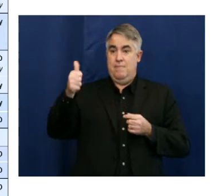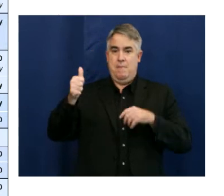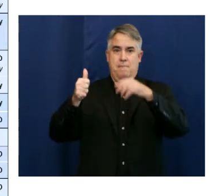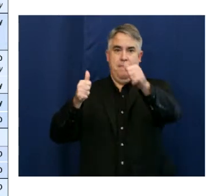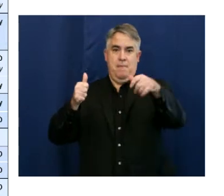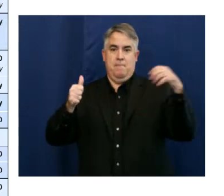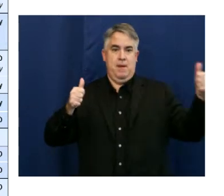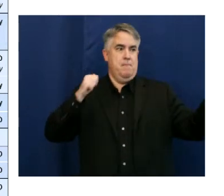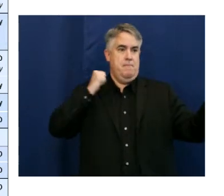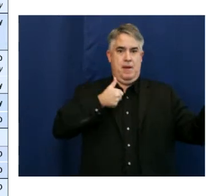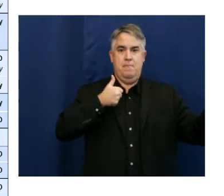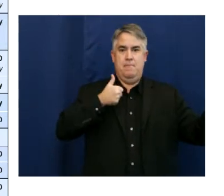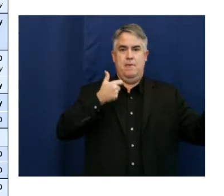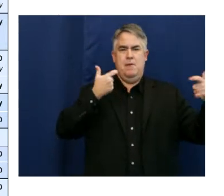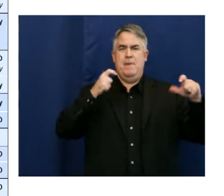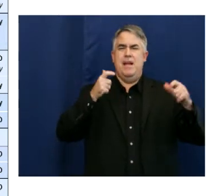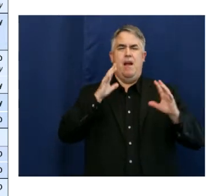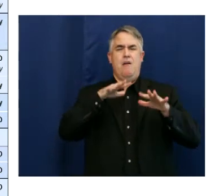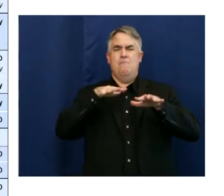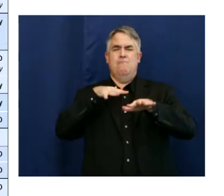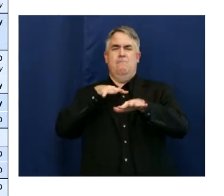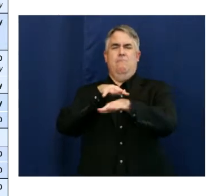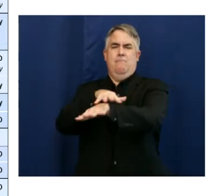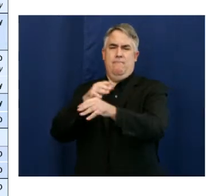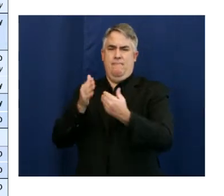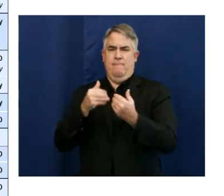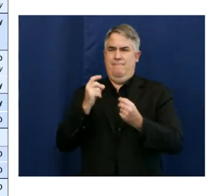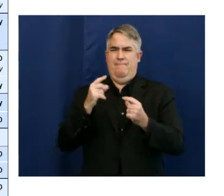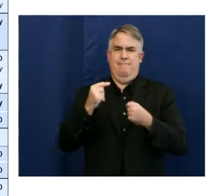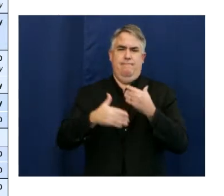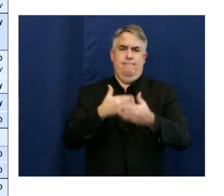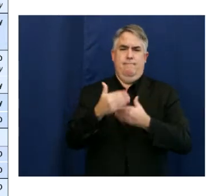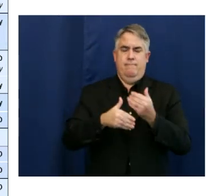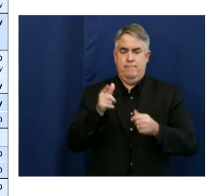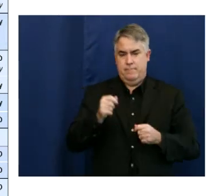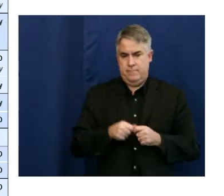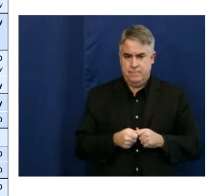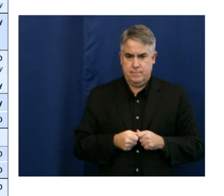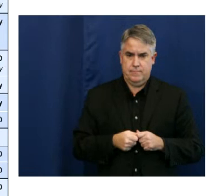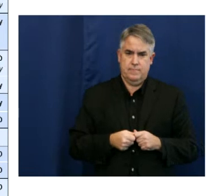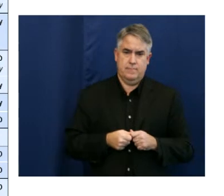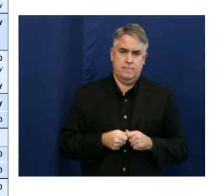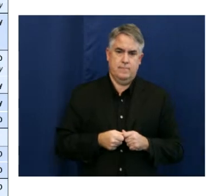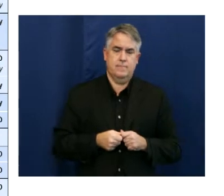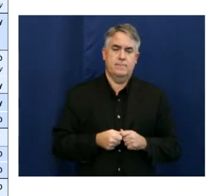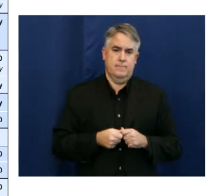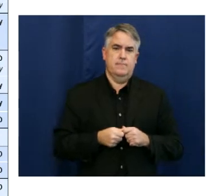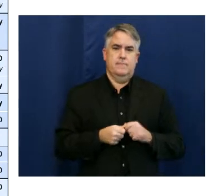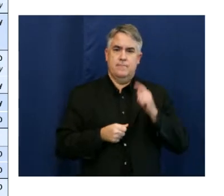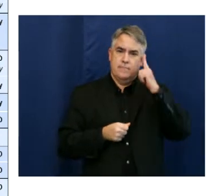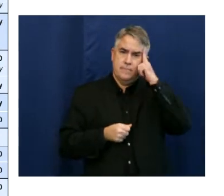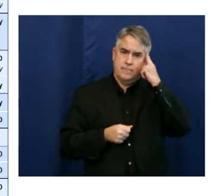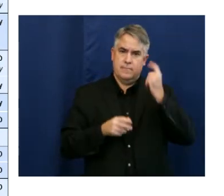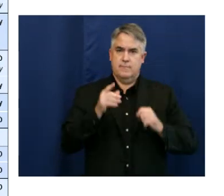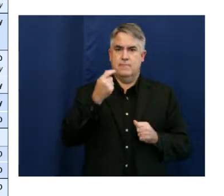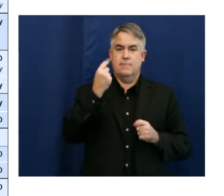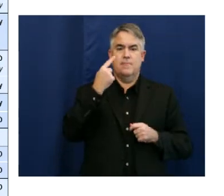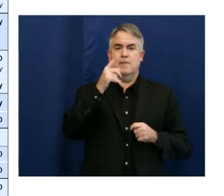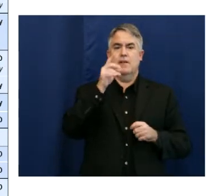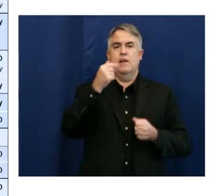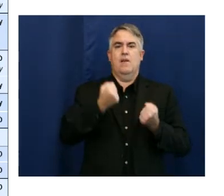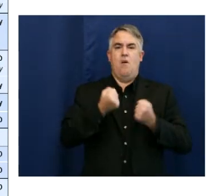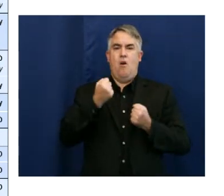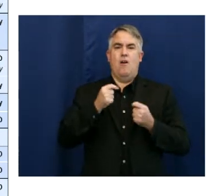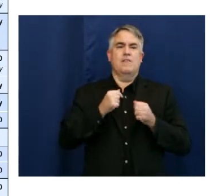of doses. Our paramedic mobile vaccination teams, again, these are going out and doing long-term care facilities, rural areas, farm workers,